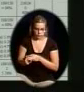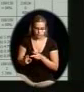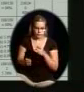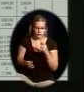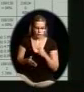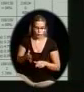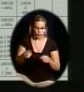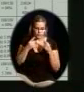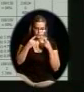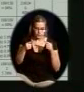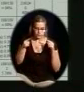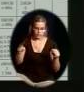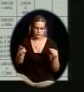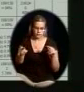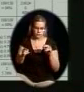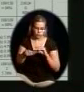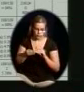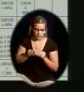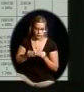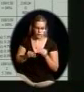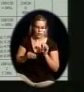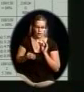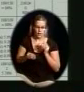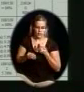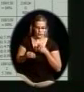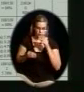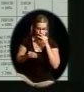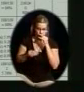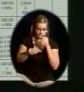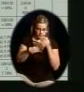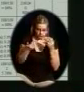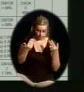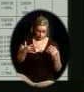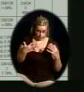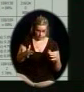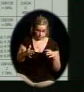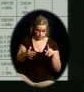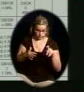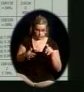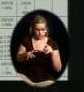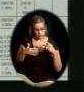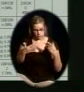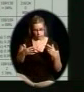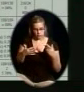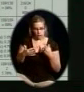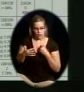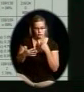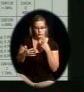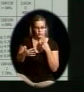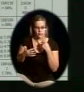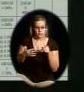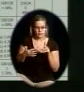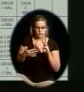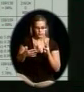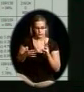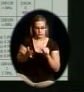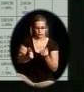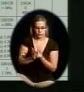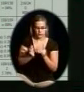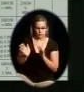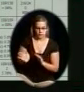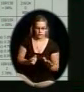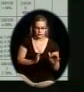is the success rate, are our kids completing these initiatives. And then, as I mentioned, this is a 6th grade